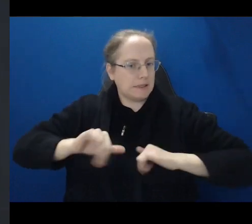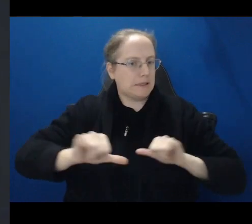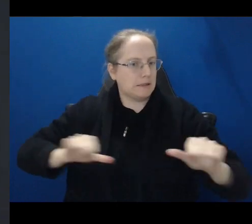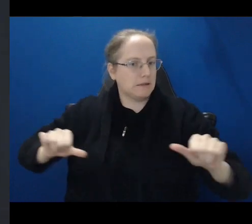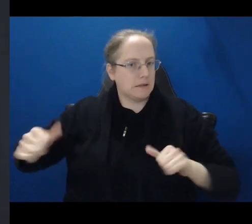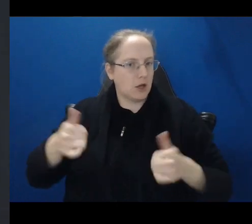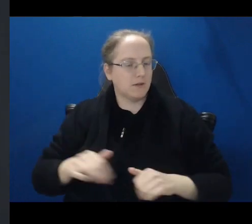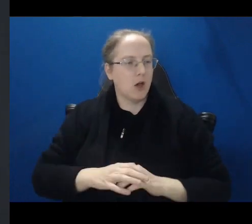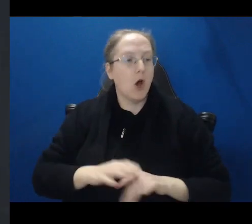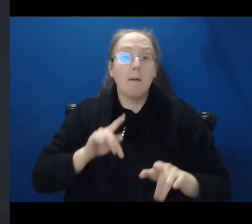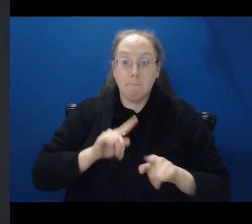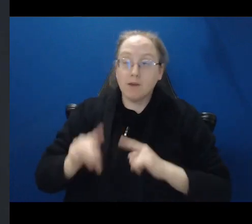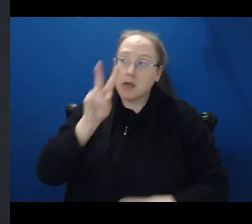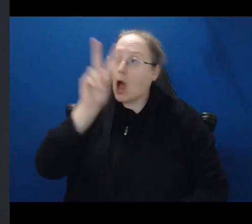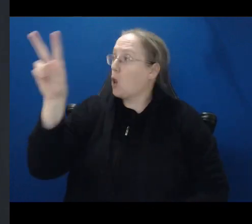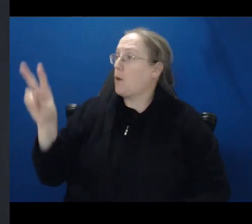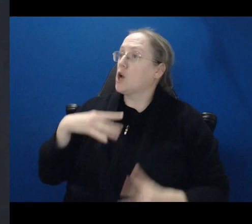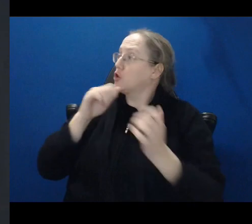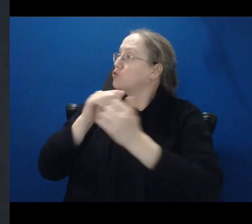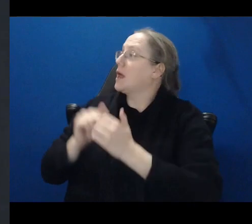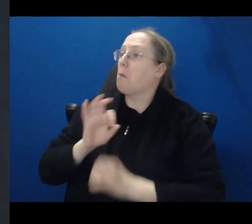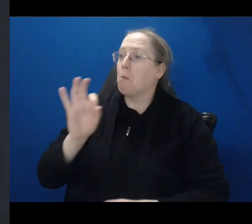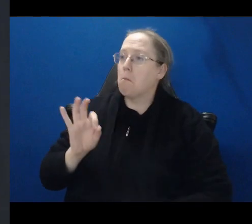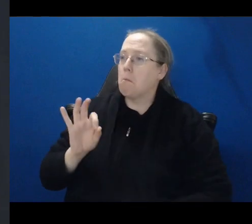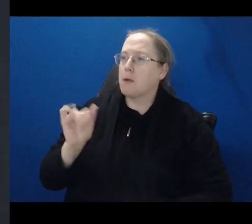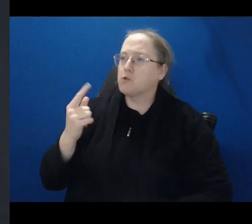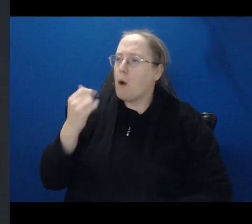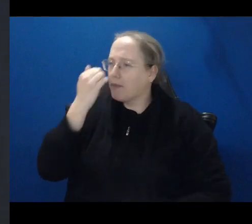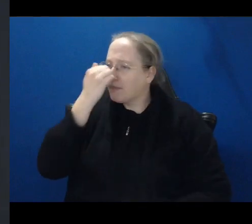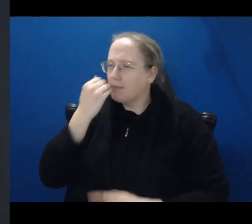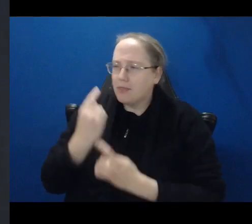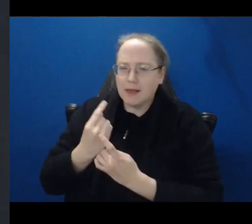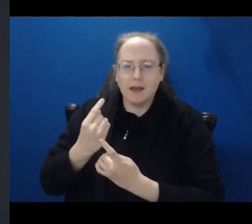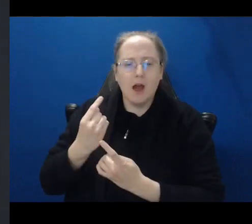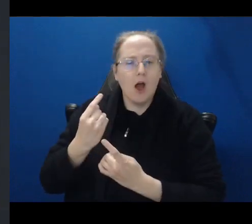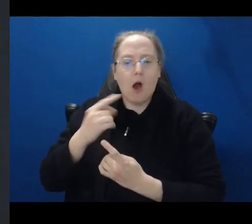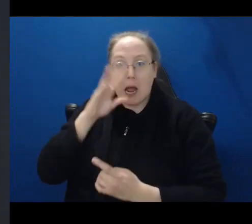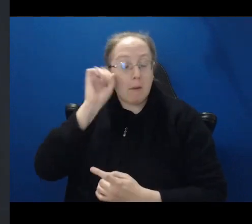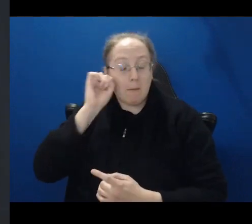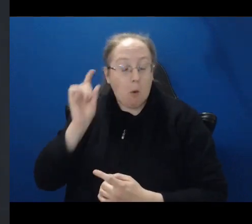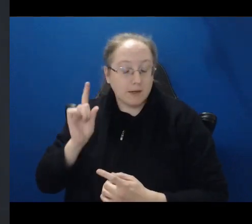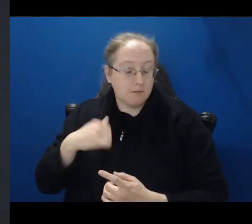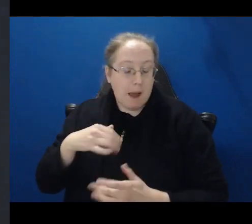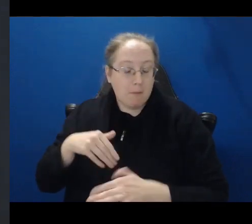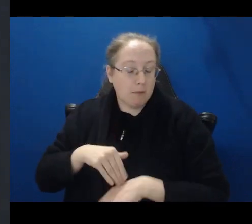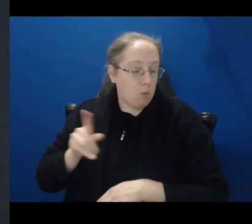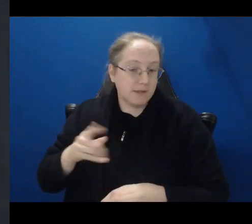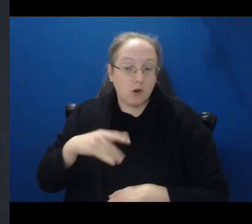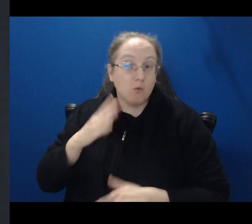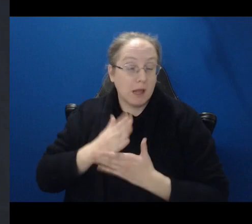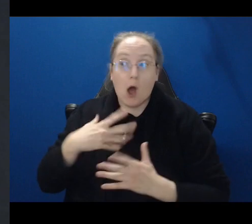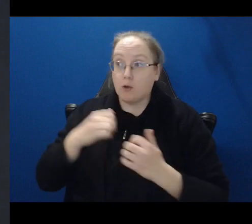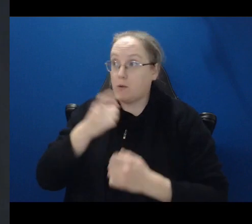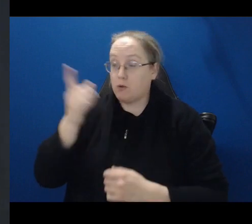thing I might, but I can't even remember what that is. So it's something that I totally agree with, and I've heard other artists and visitors say the